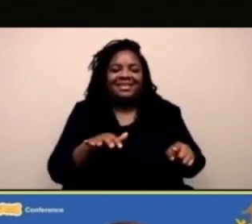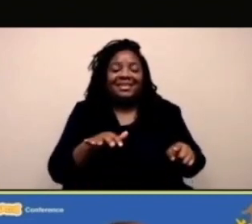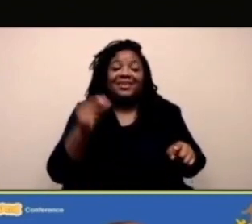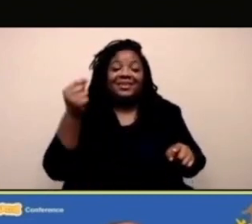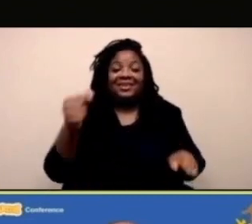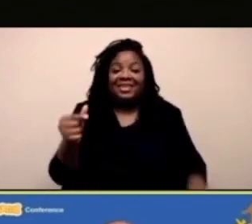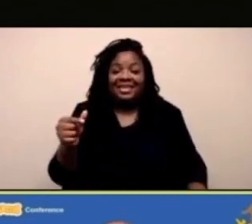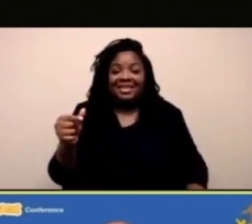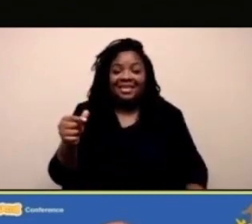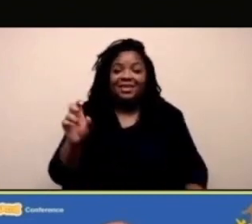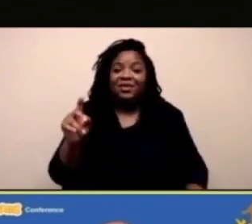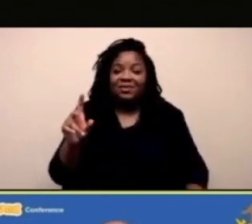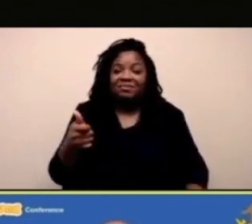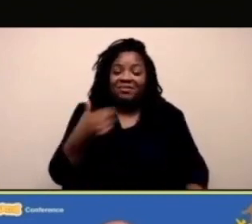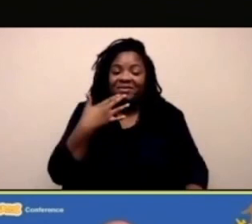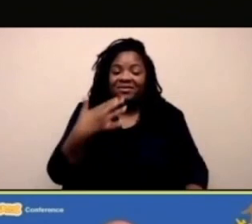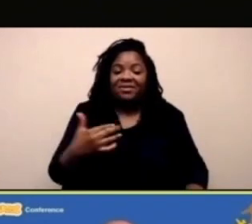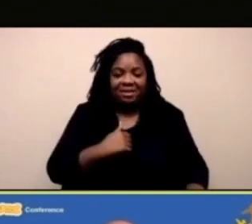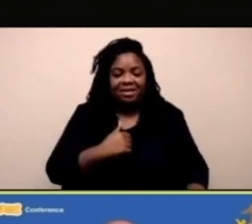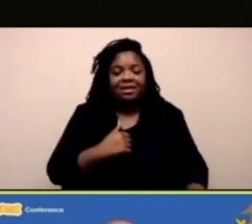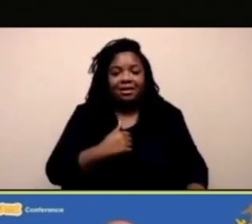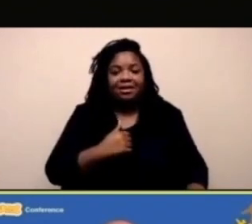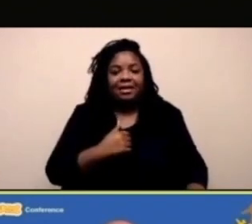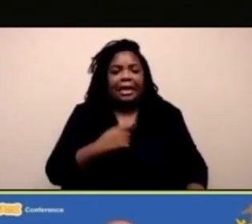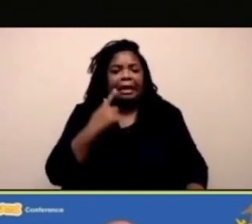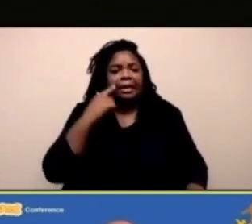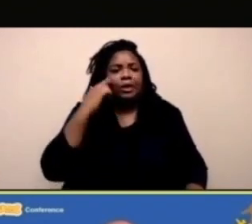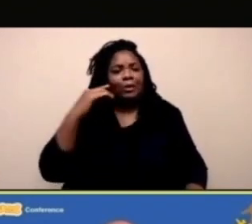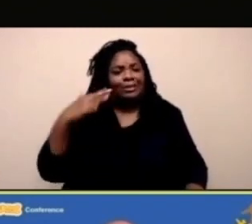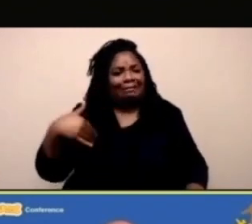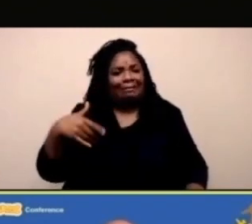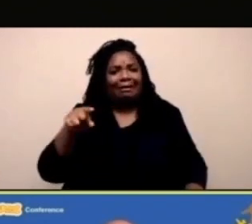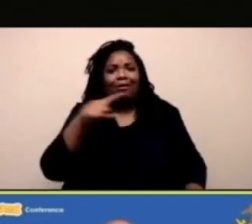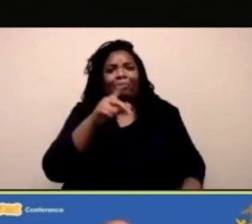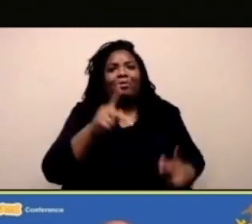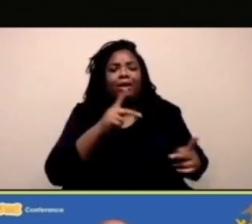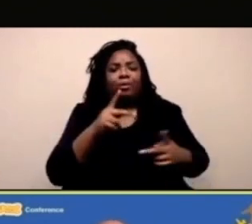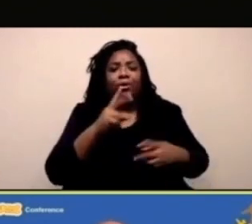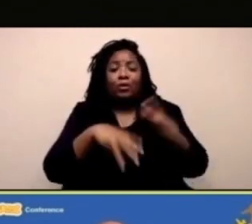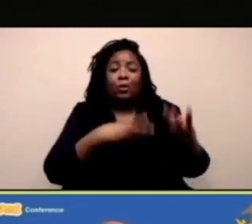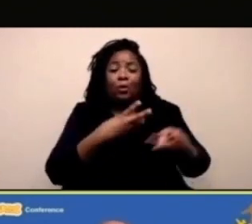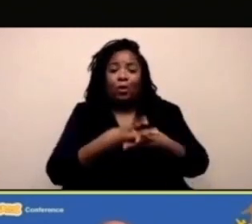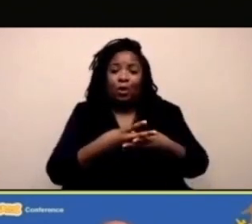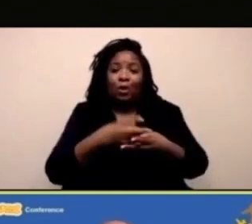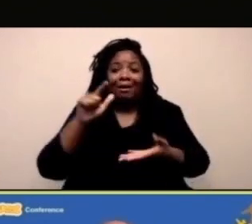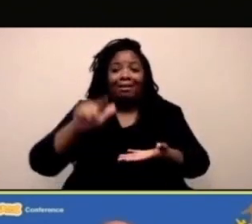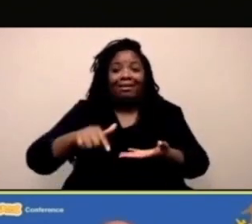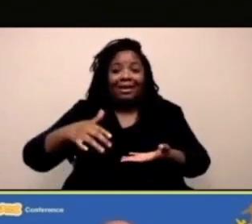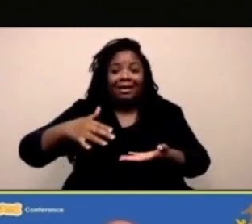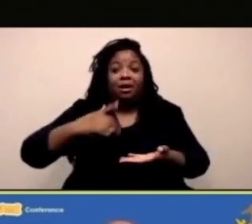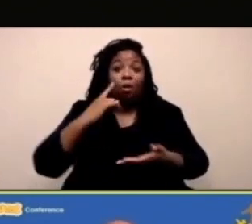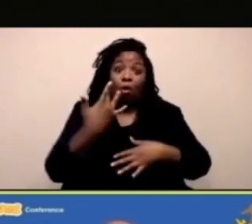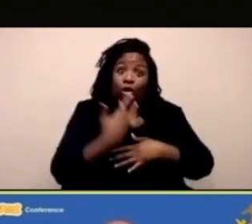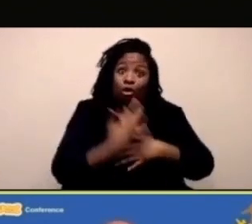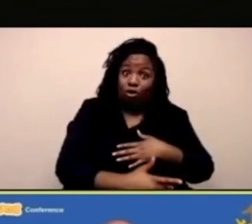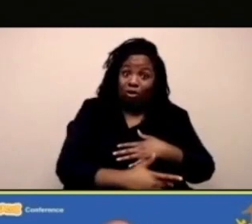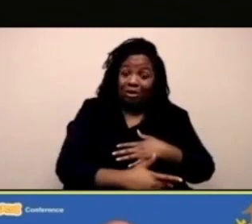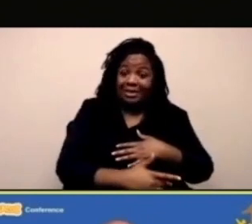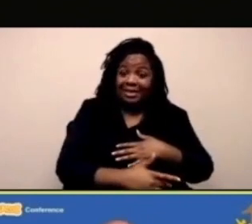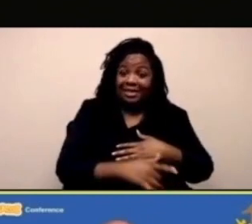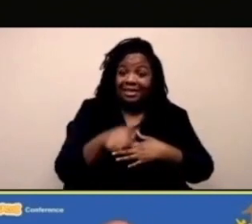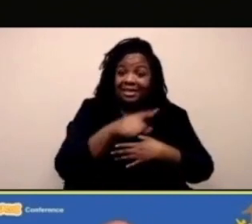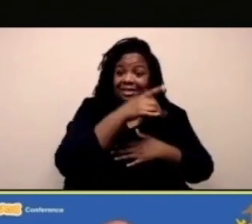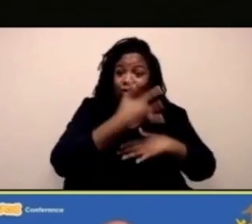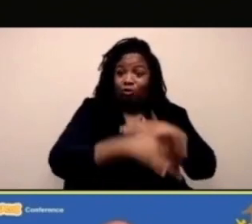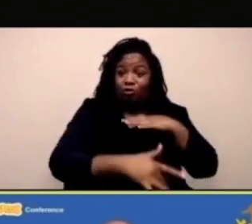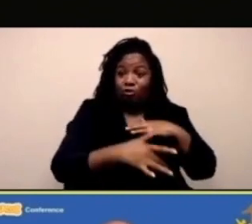Green. Yes. I also understand that this might be a little late for some people around the world, or still early for people. So definitely